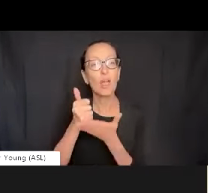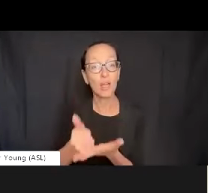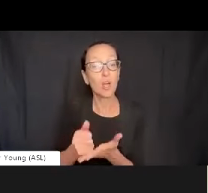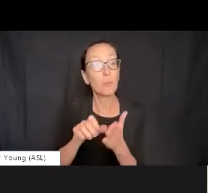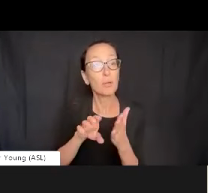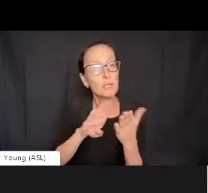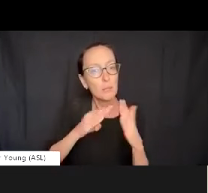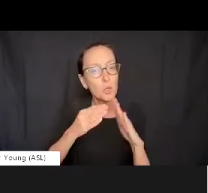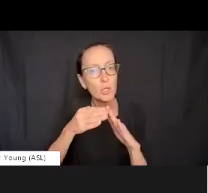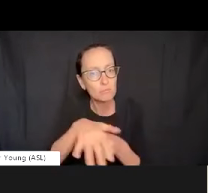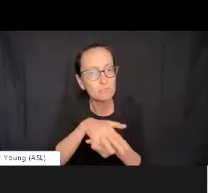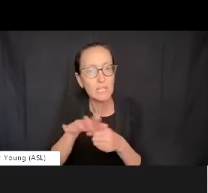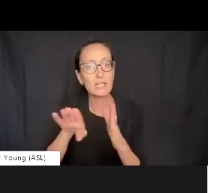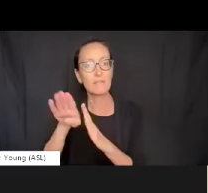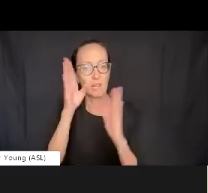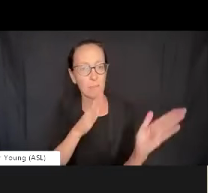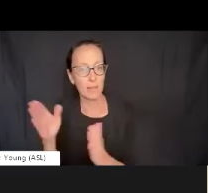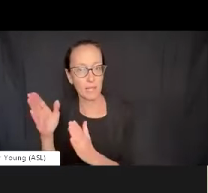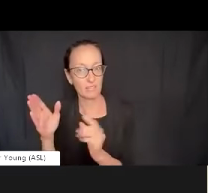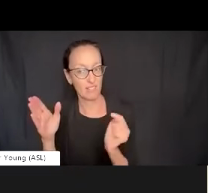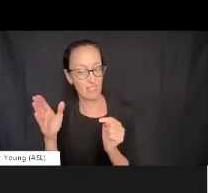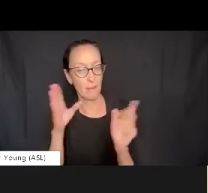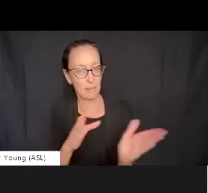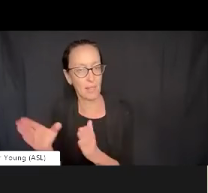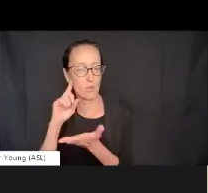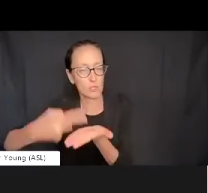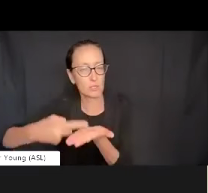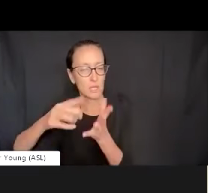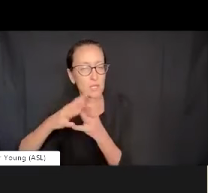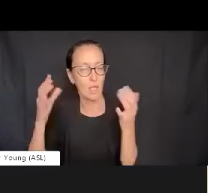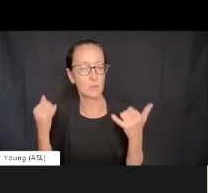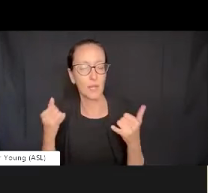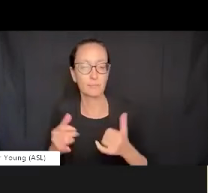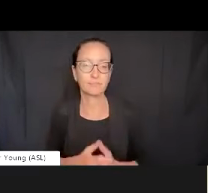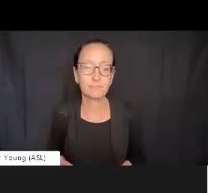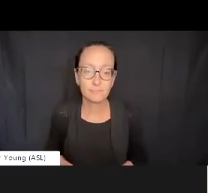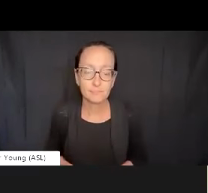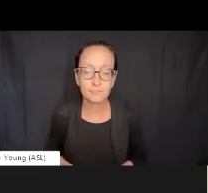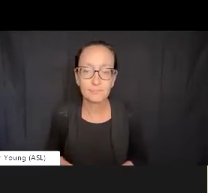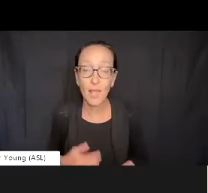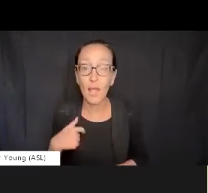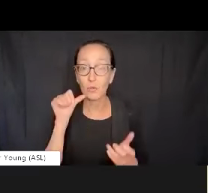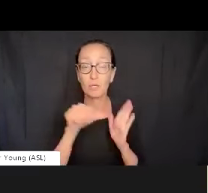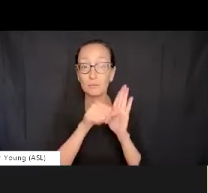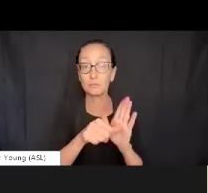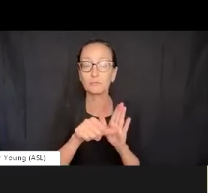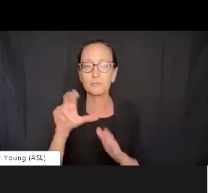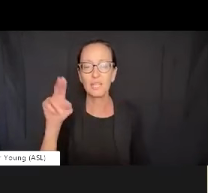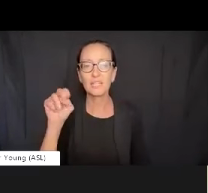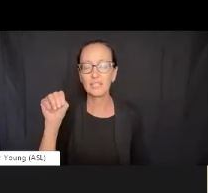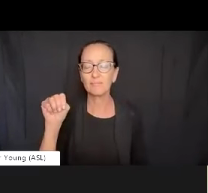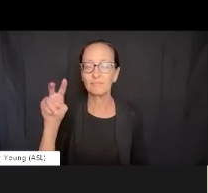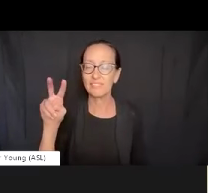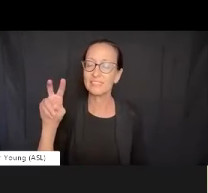a plan, which will be a big part of what we're going to talk about today. I also want to point out that while the National Mass Violence